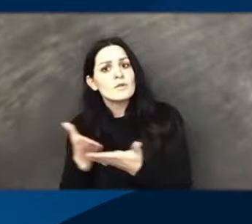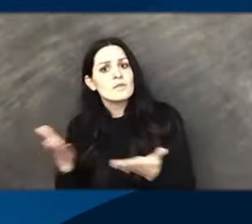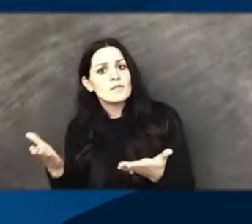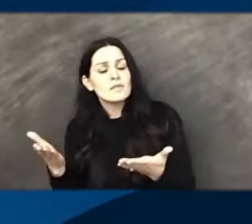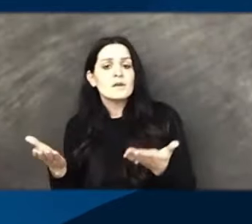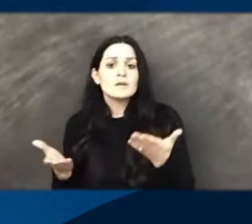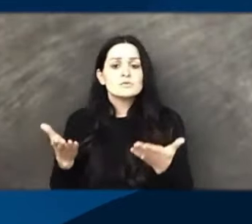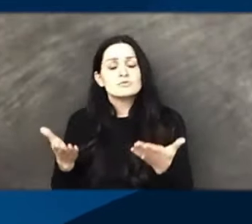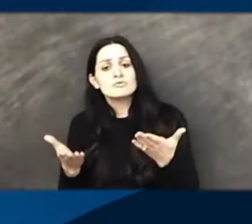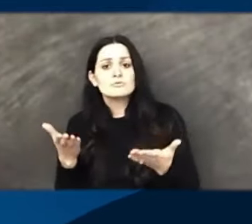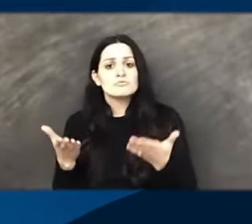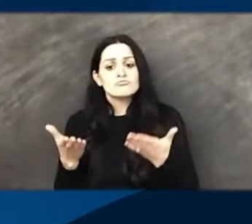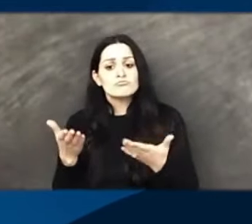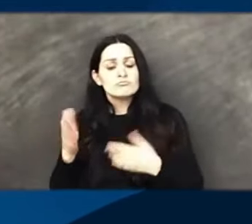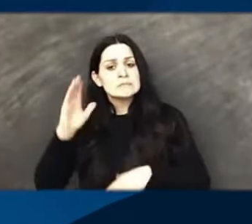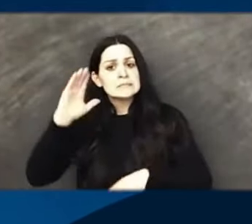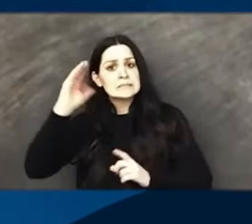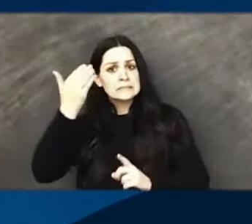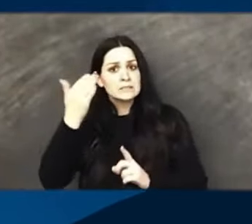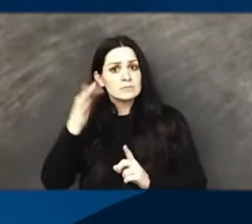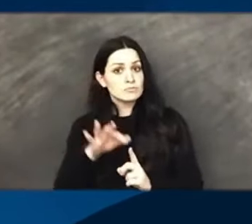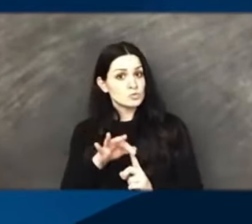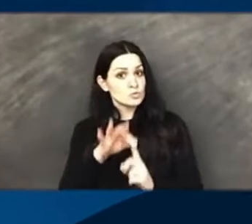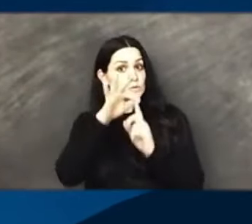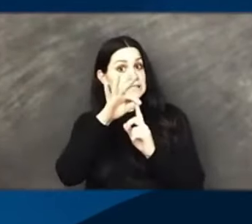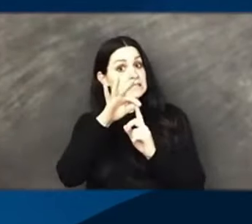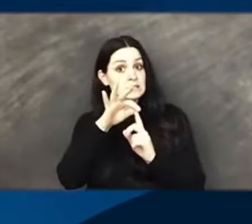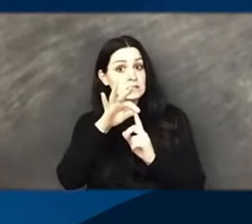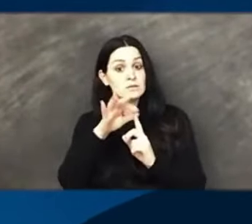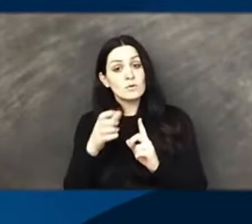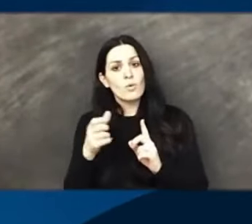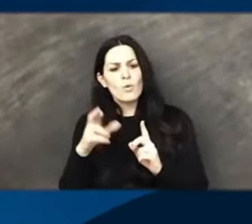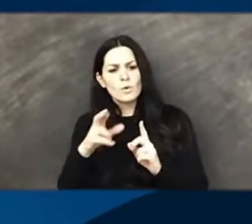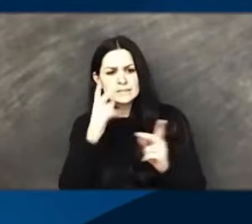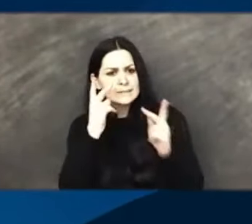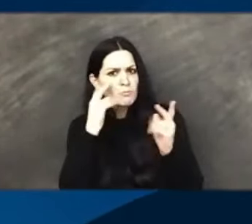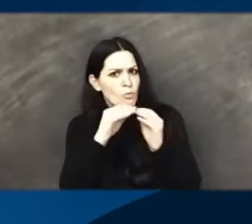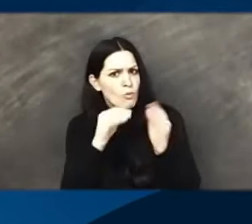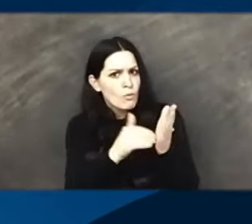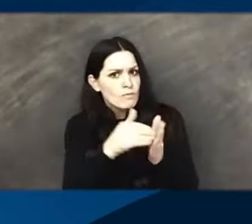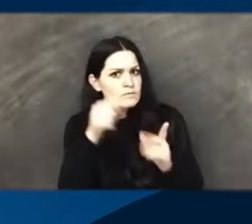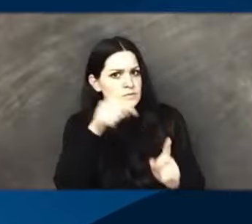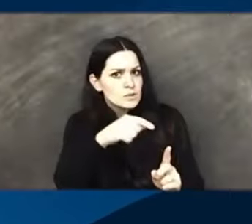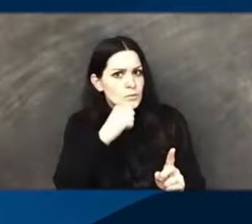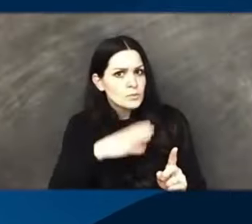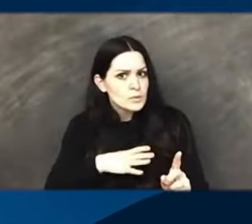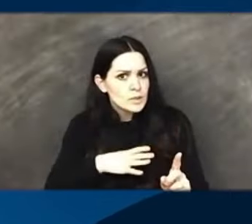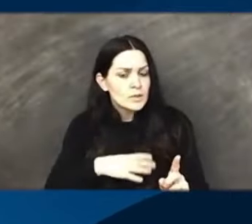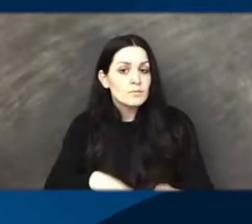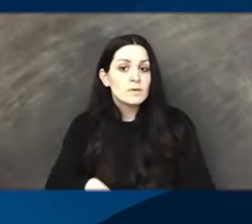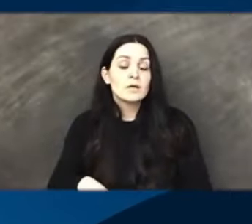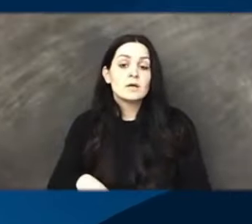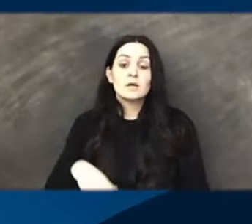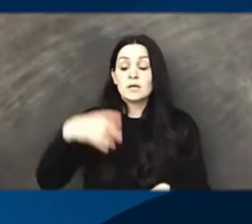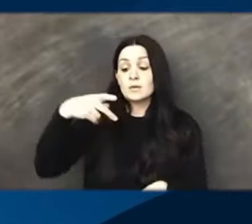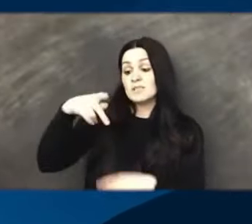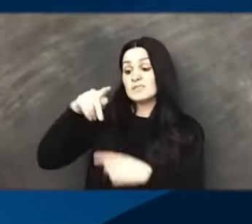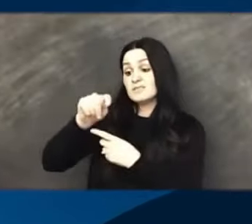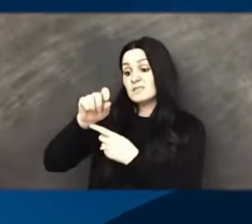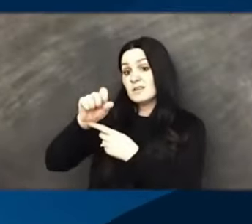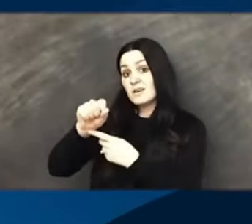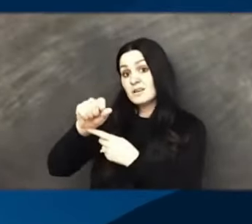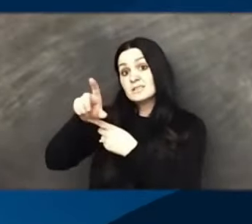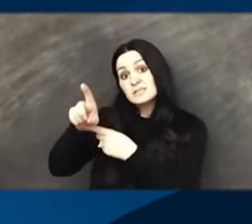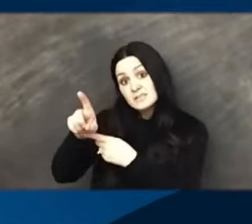be unique or especially prevalent in women. We're learning a lot about post-traumatic stress disorder